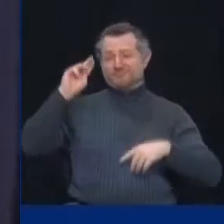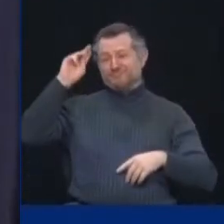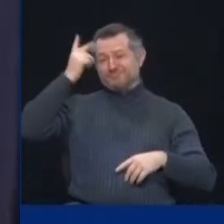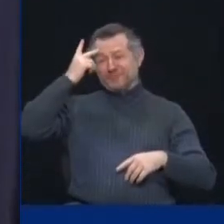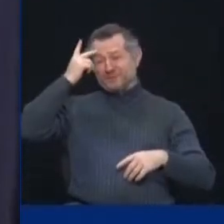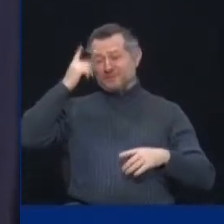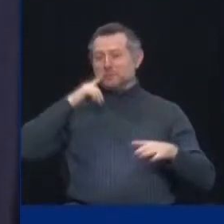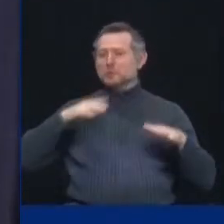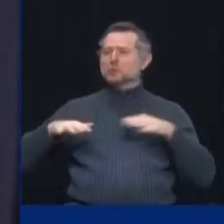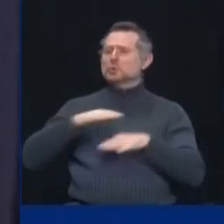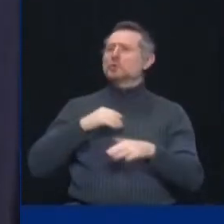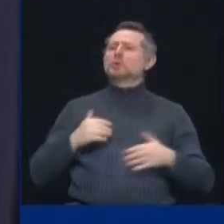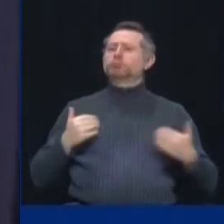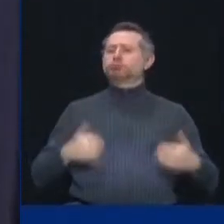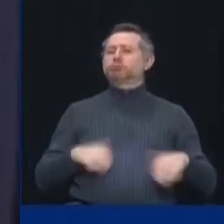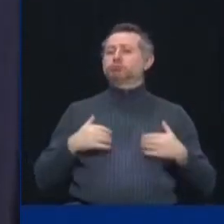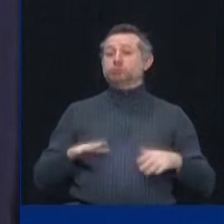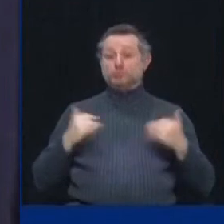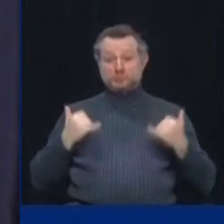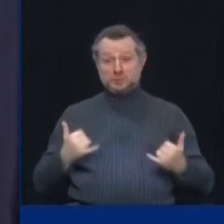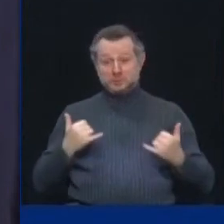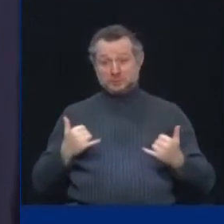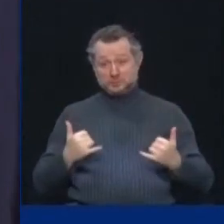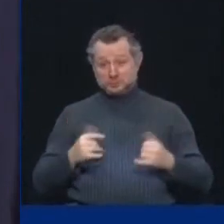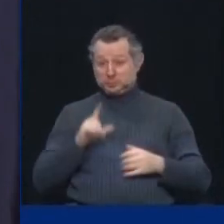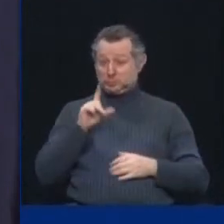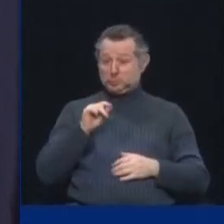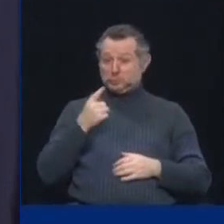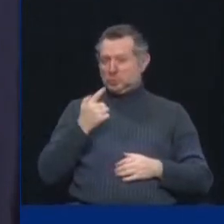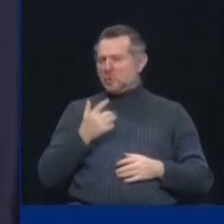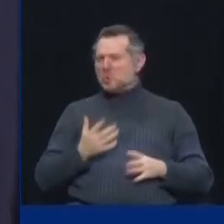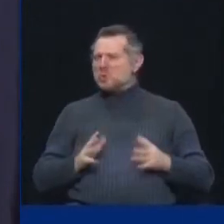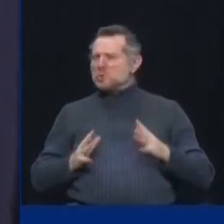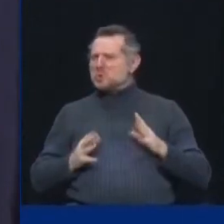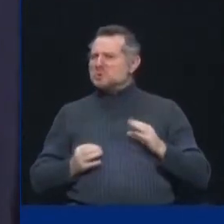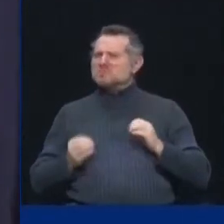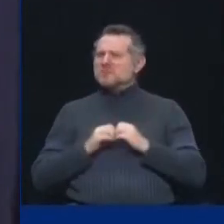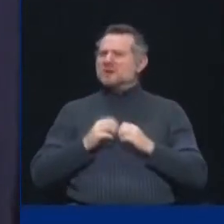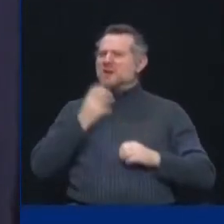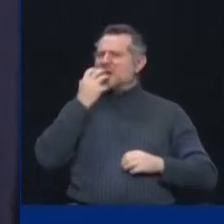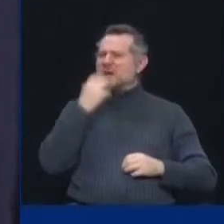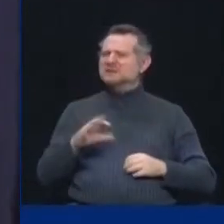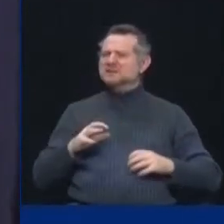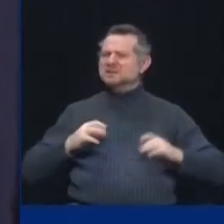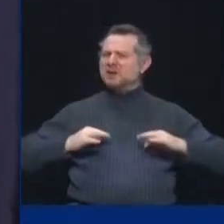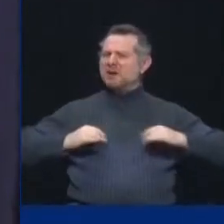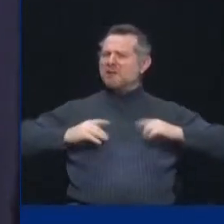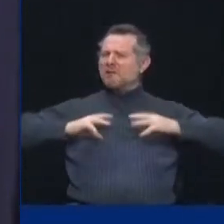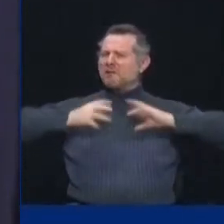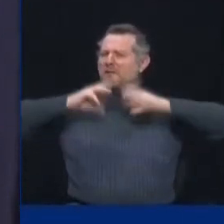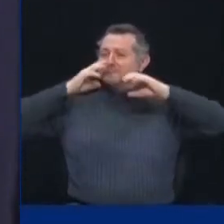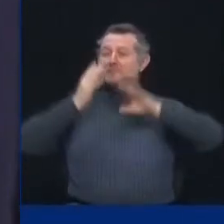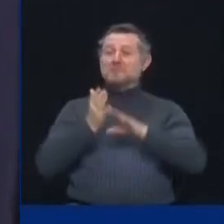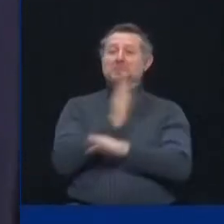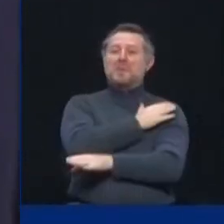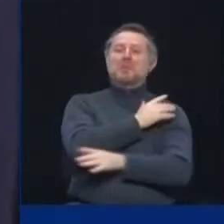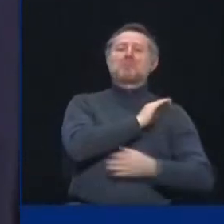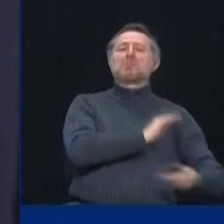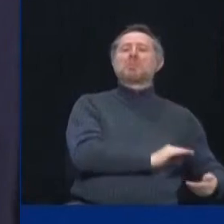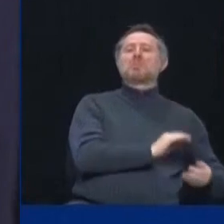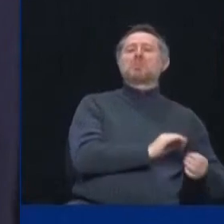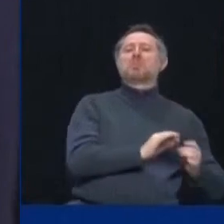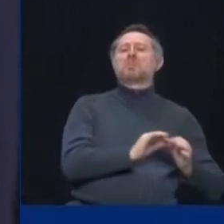is much more intense and heated than it's been. And when you are in Albany, you have that